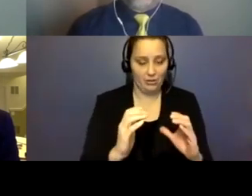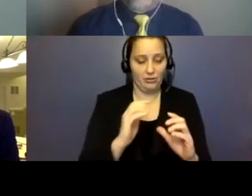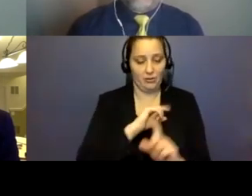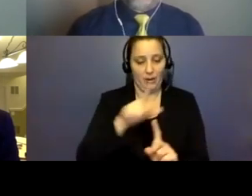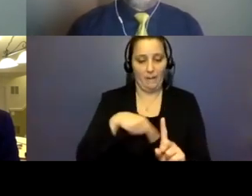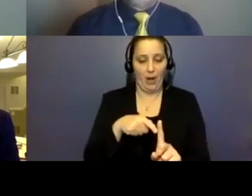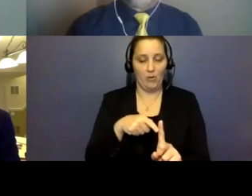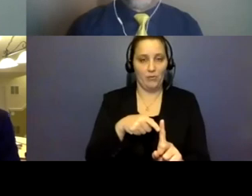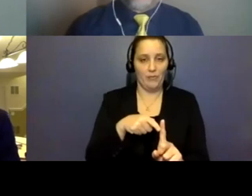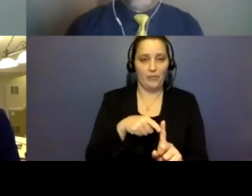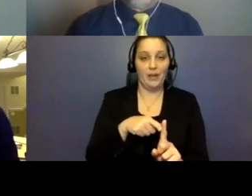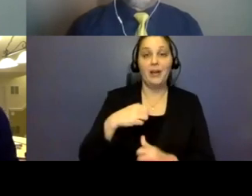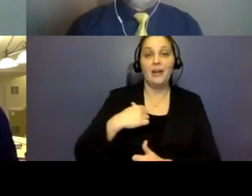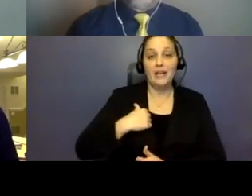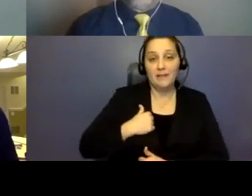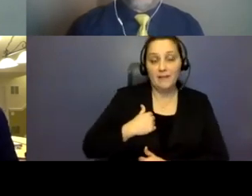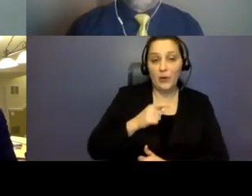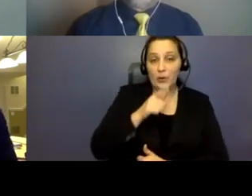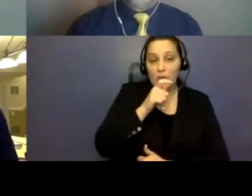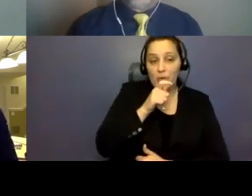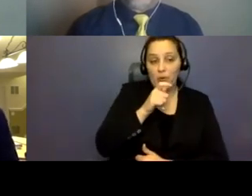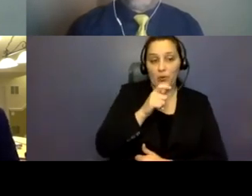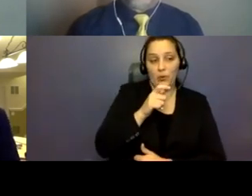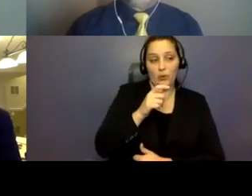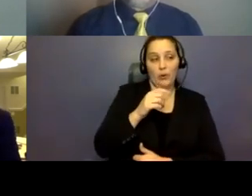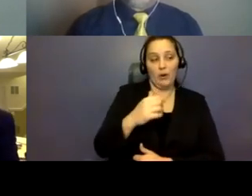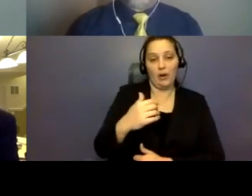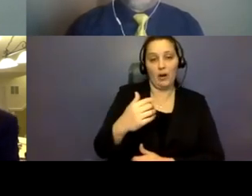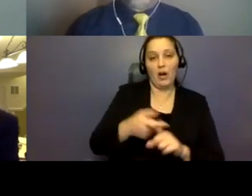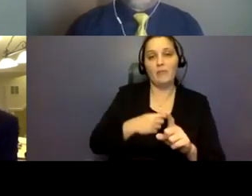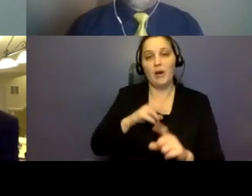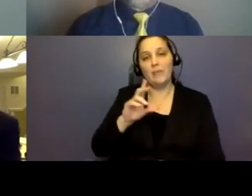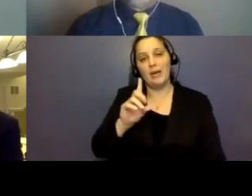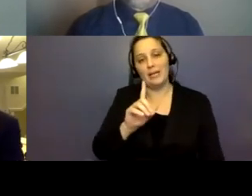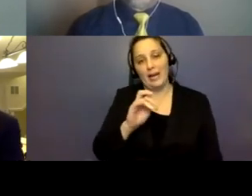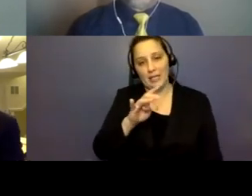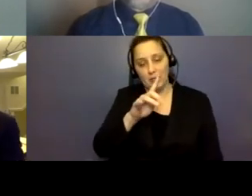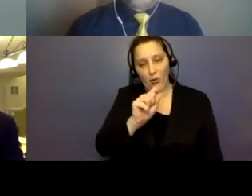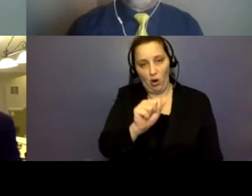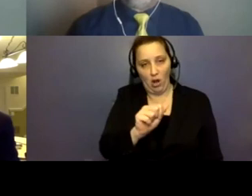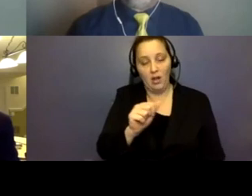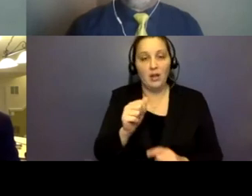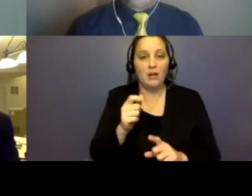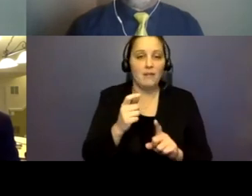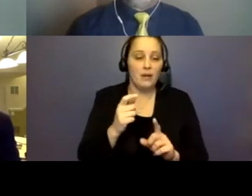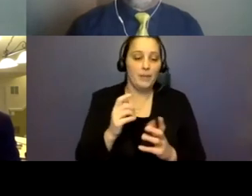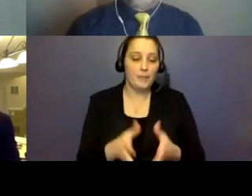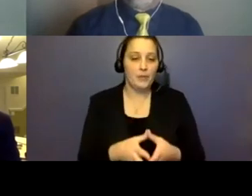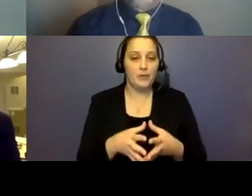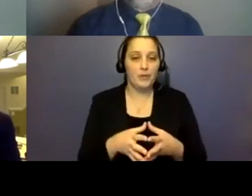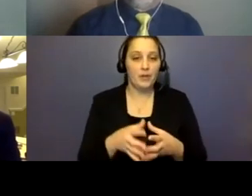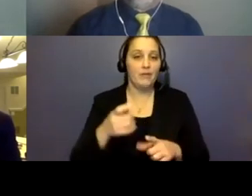about veterans who come from the diaspora, veterans who come from